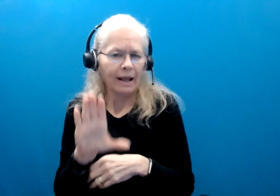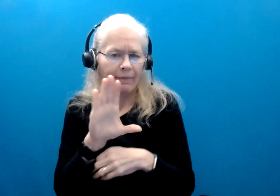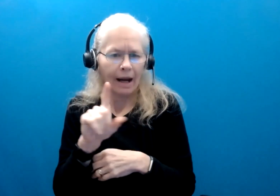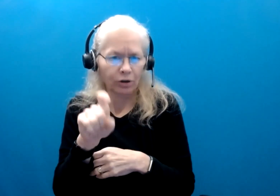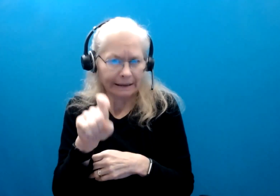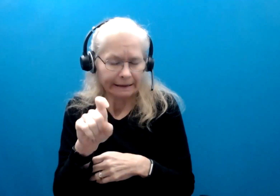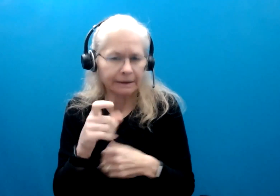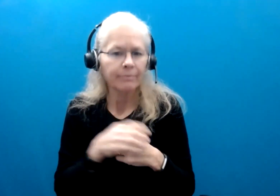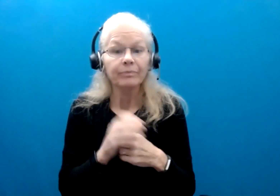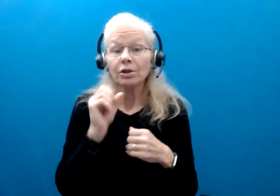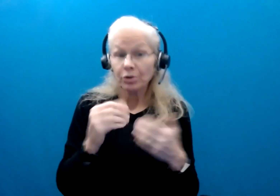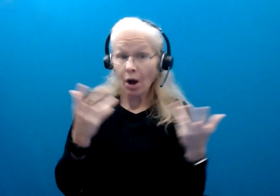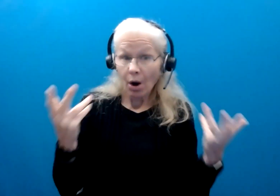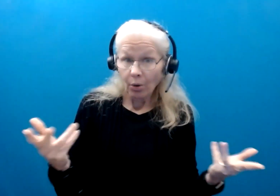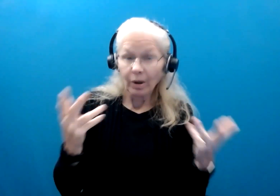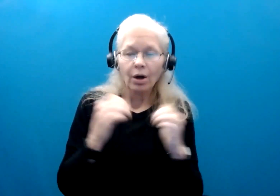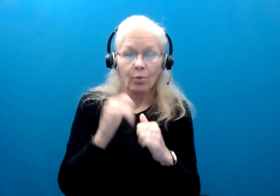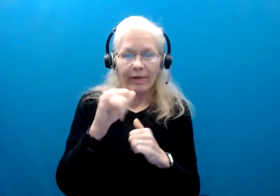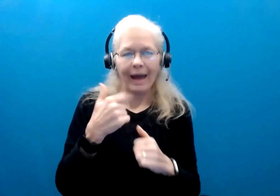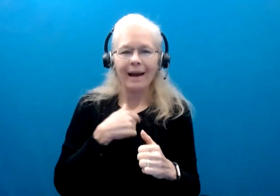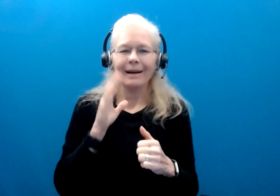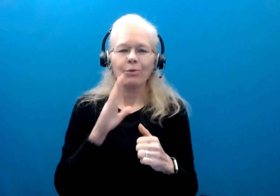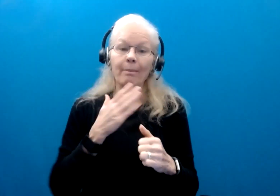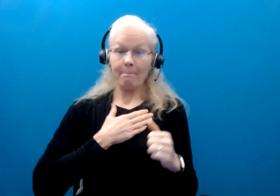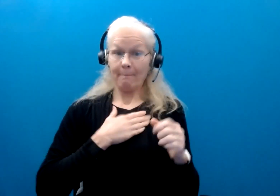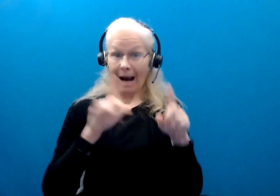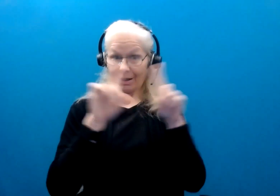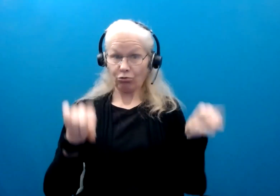So with that, I'm going to share my screen again.